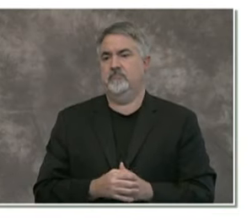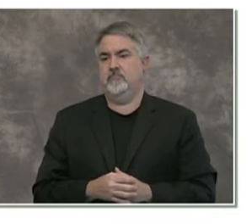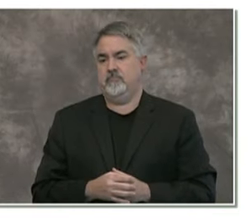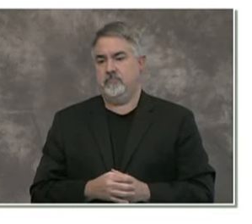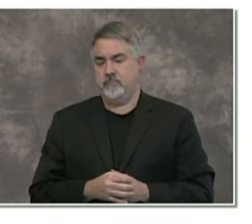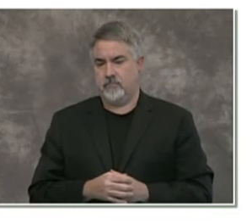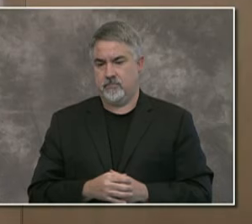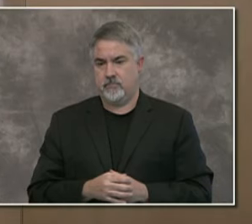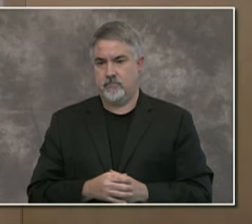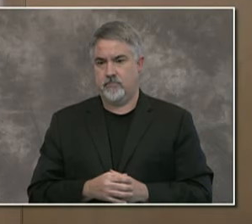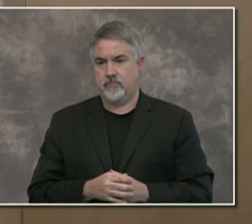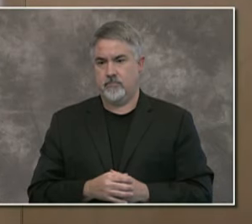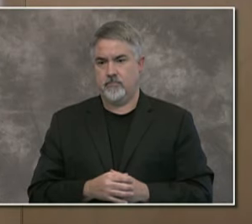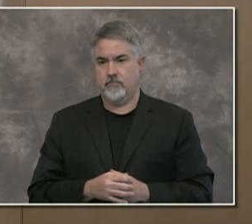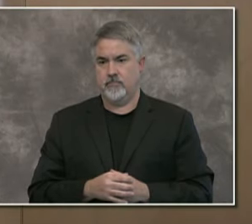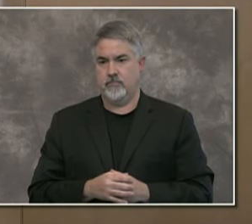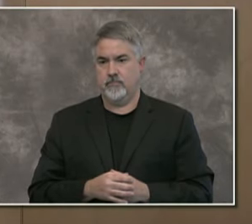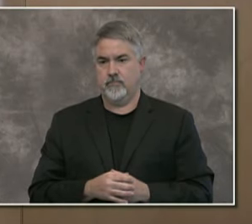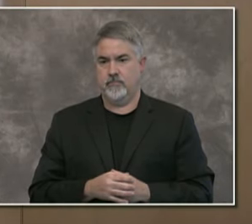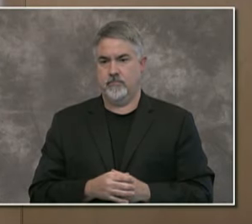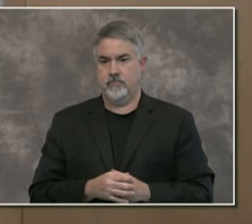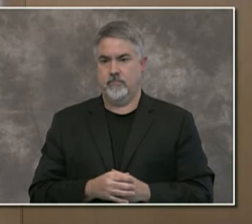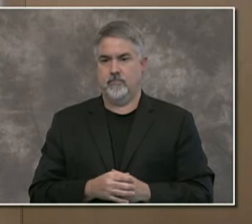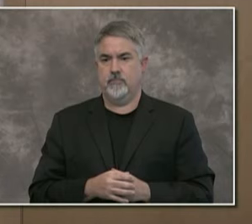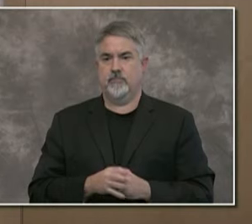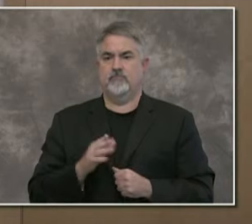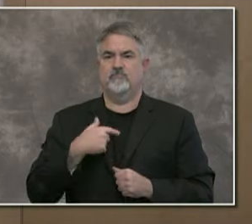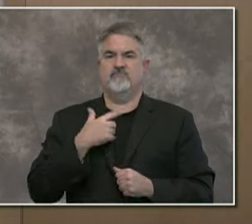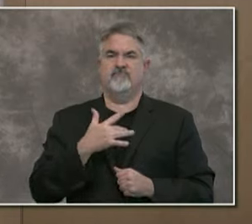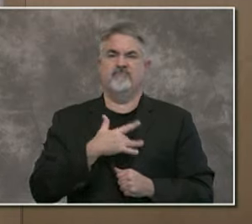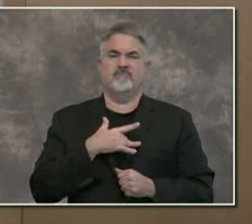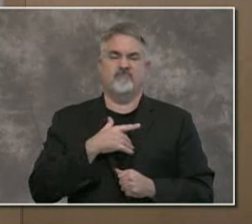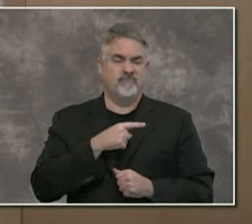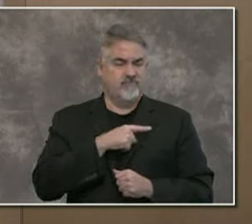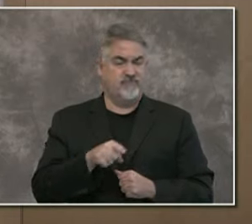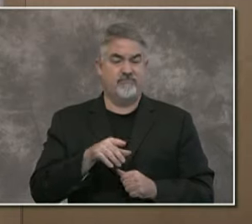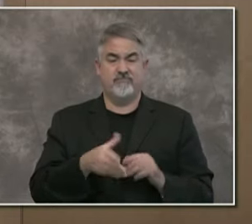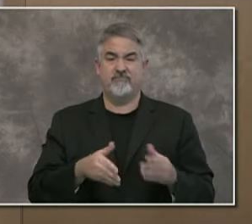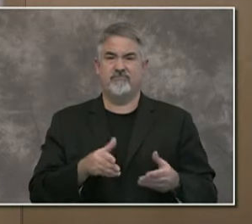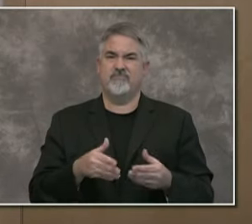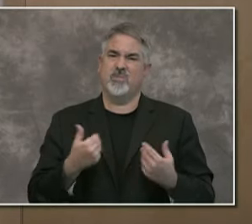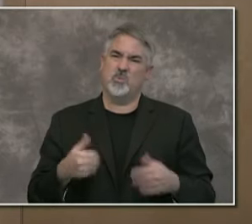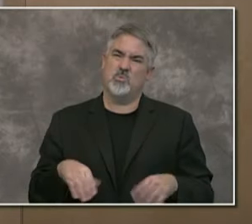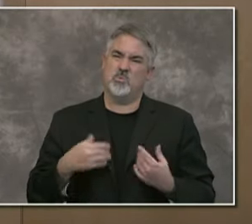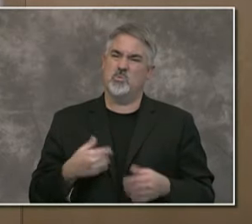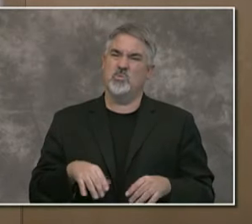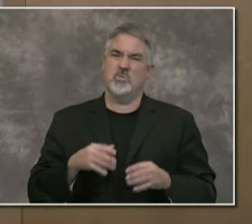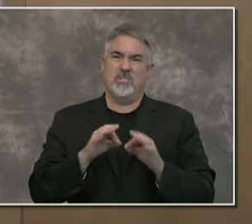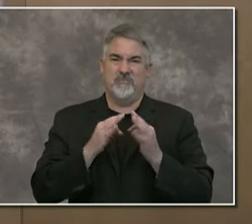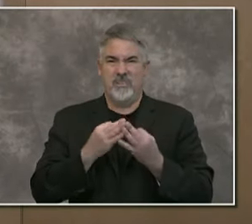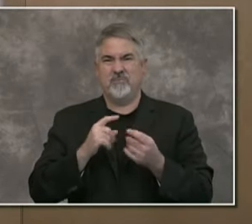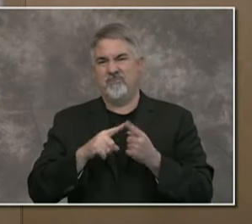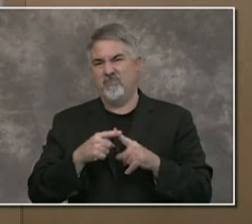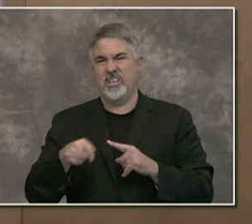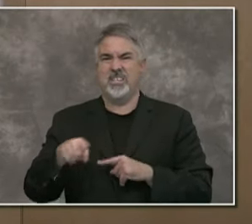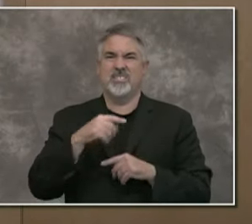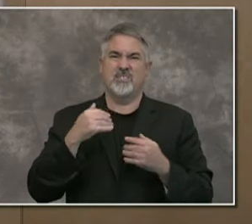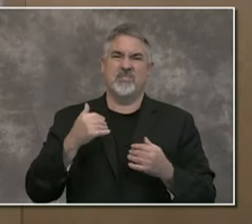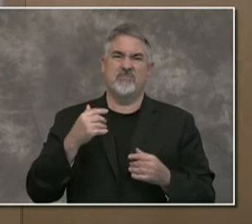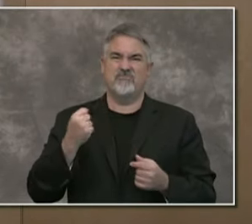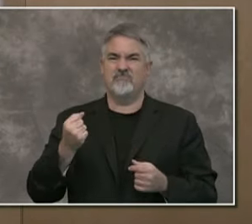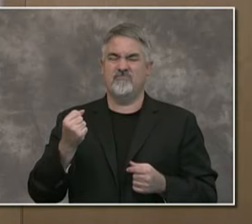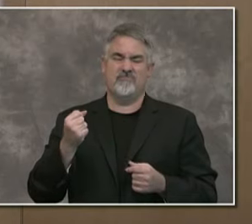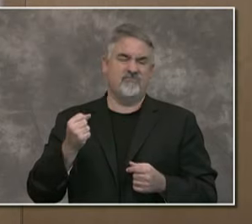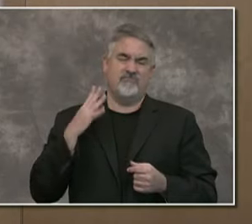again, our sincerest sympathies and condolences go out to the family and friends of those individuals who have been lost